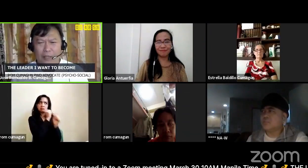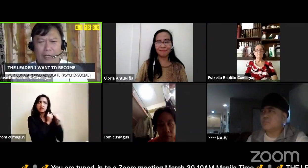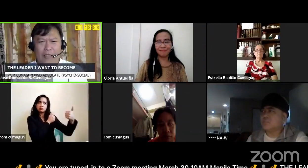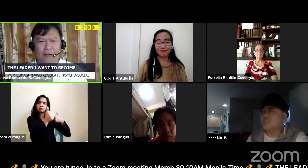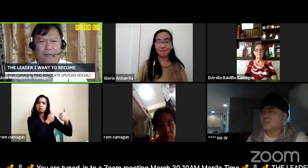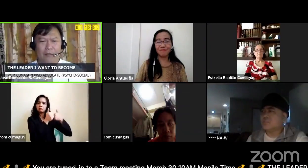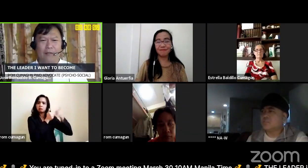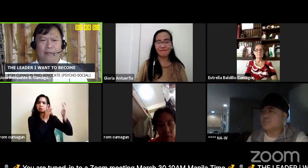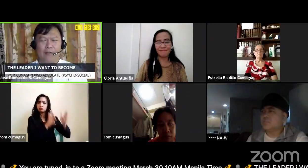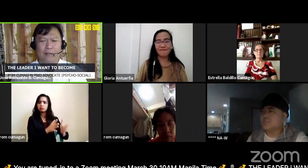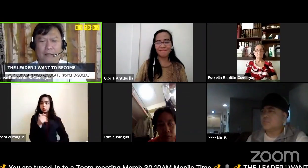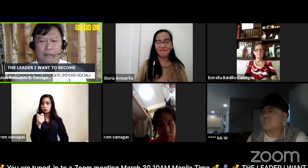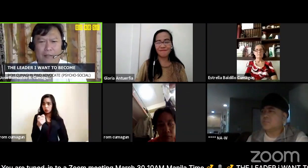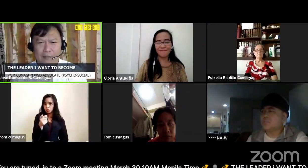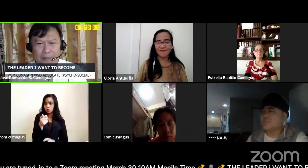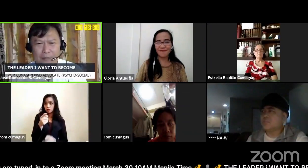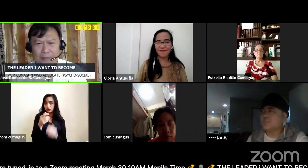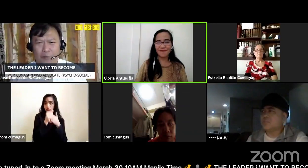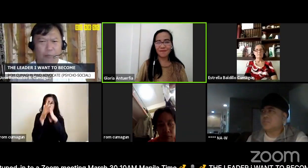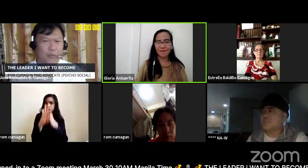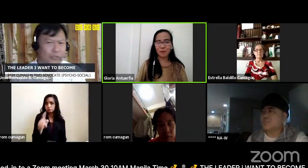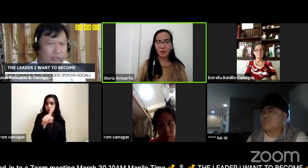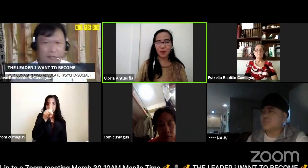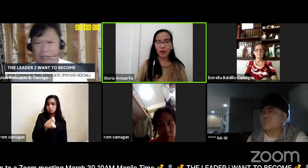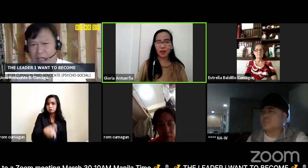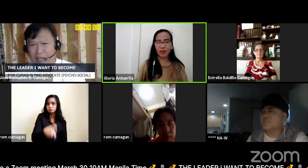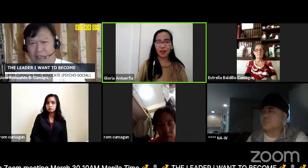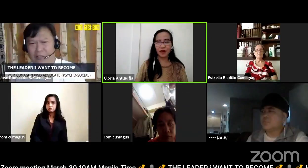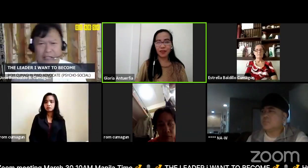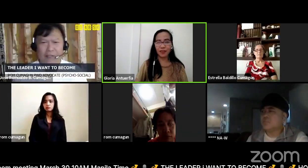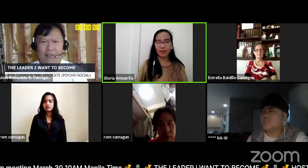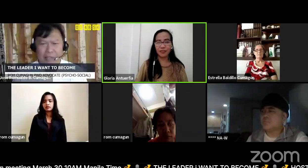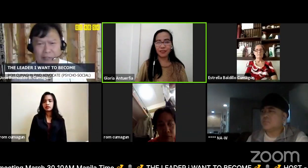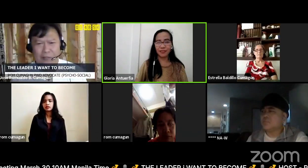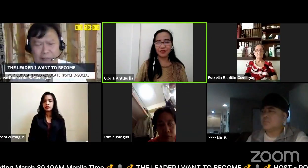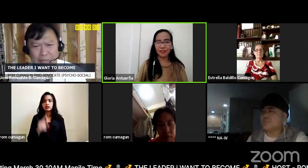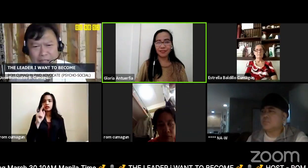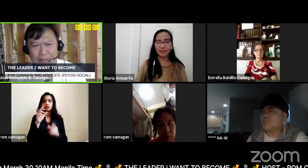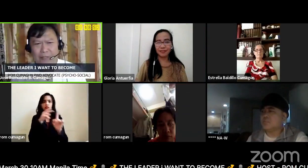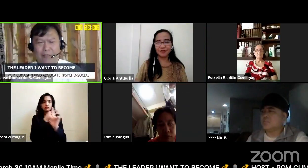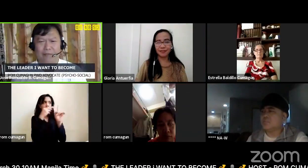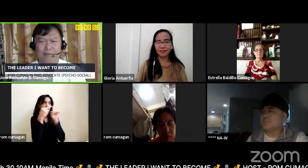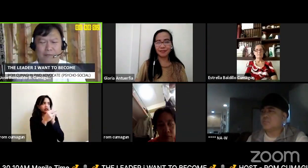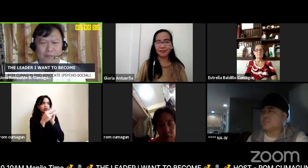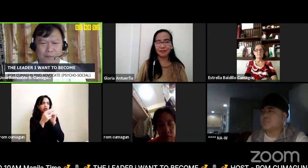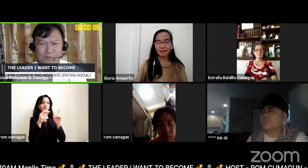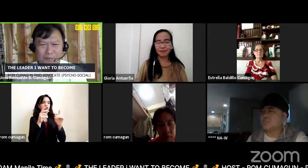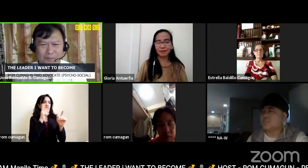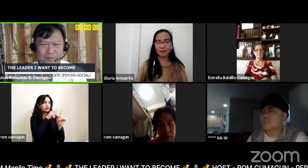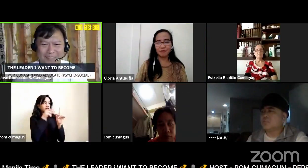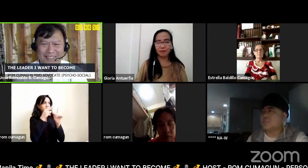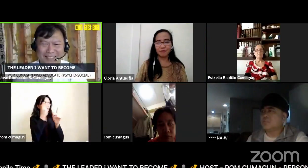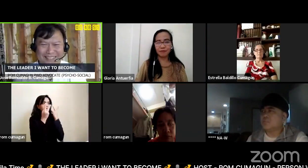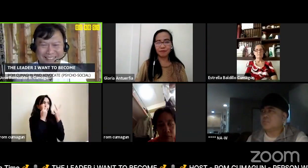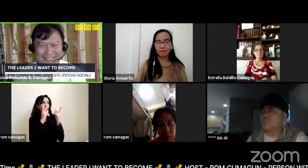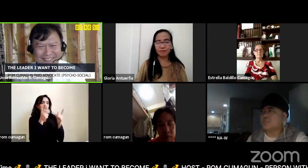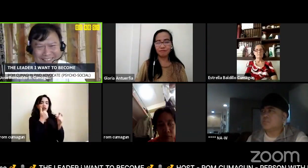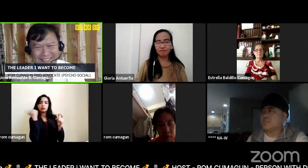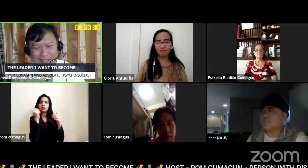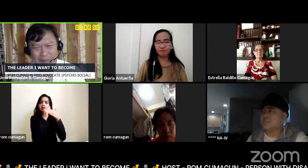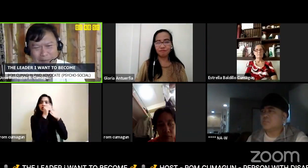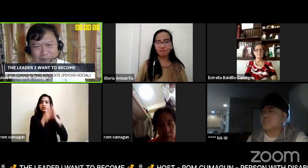Are you a leader who perceive other leaders as competitors?